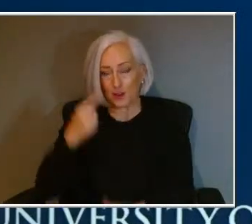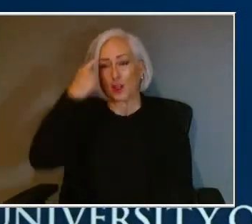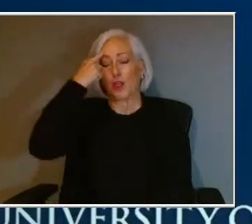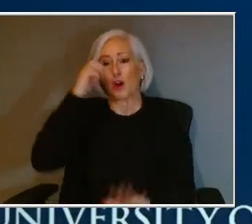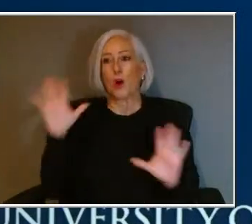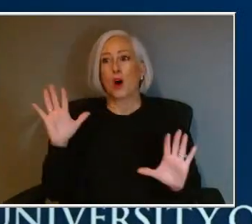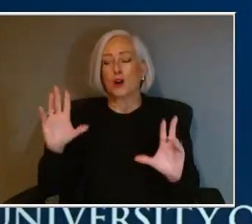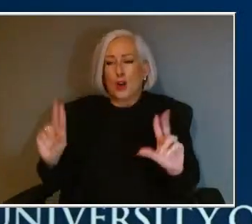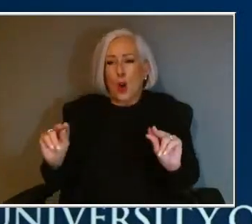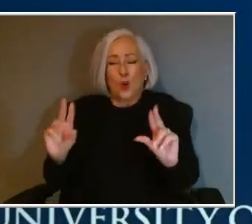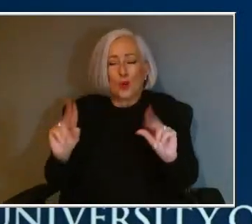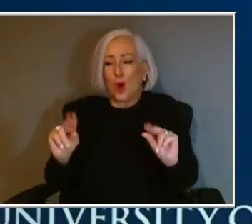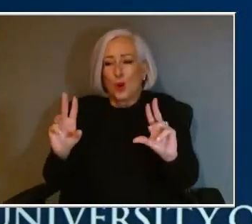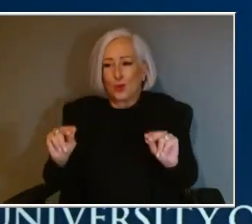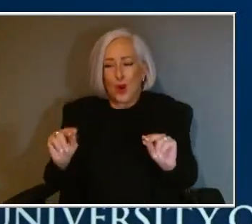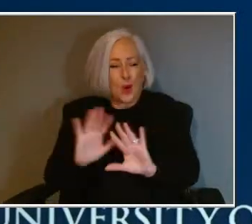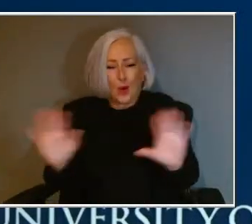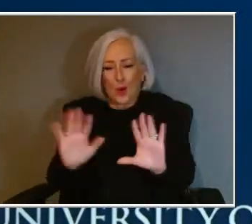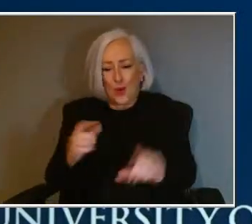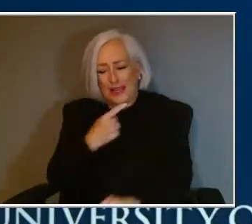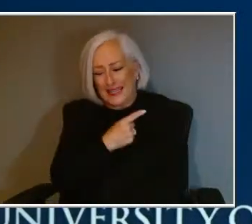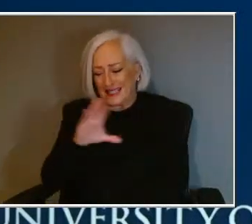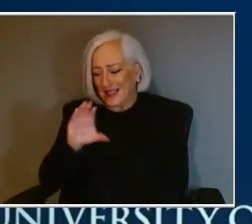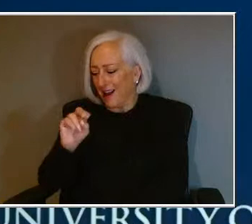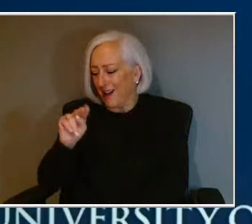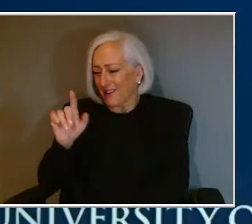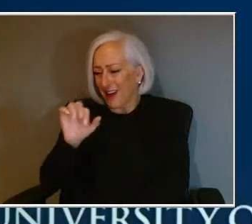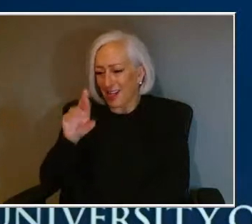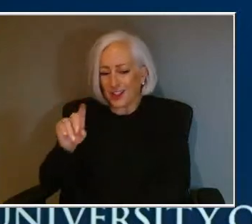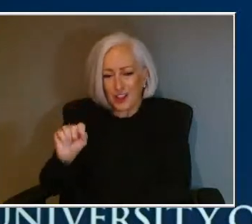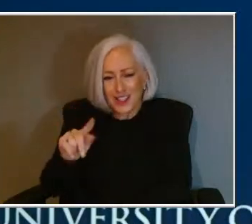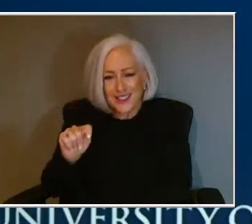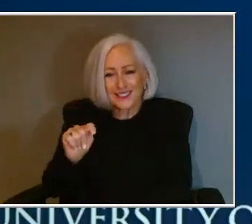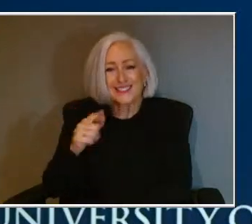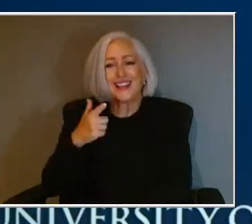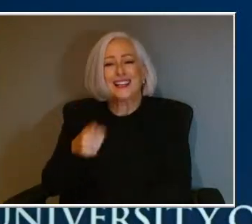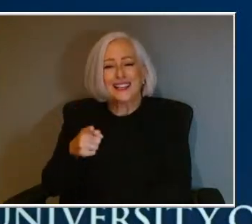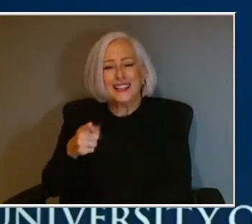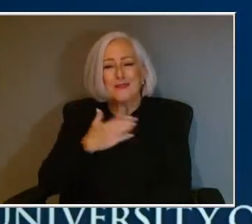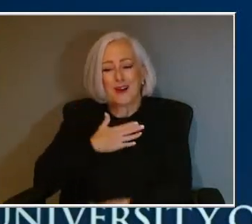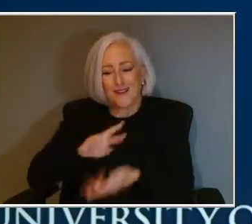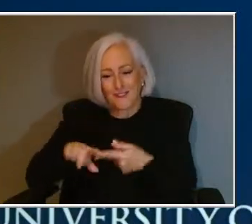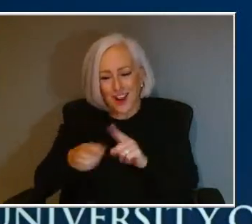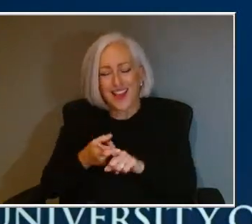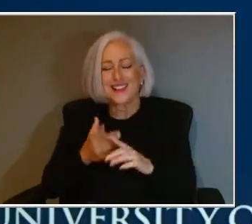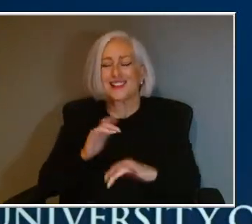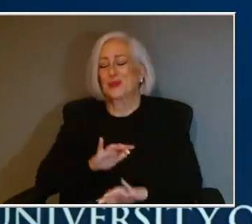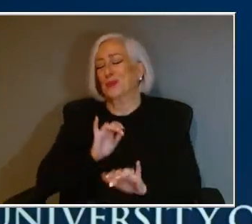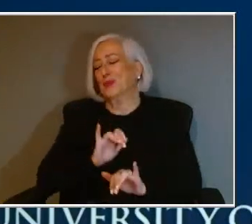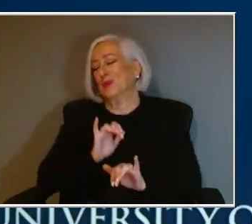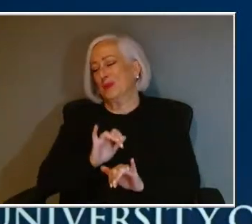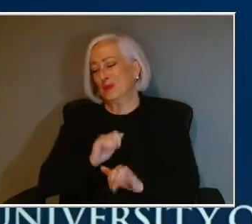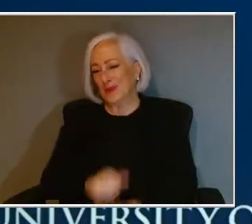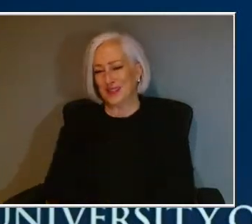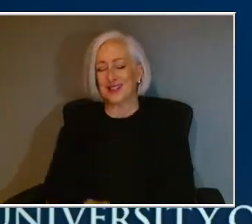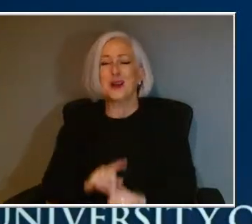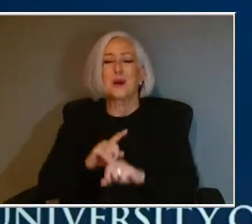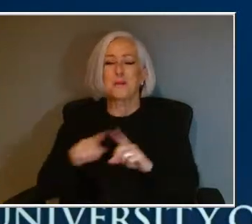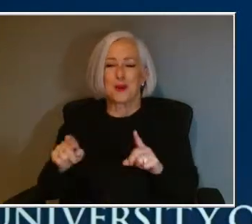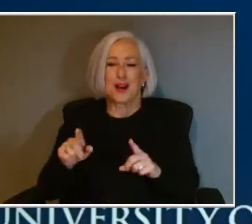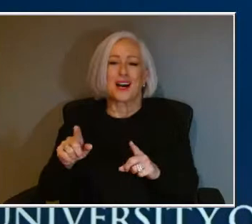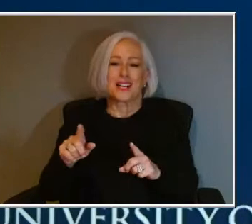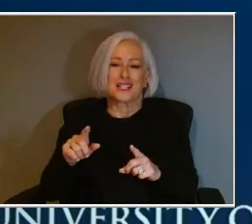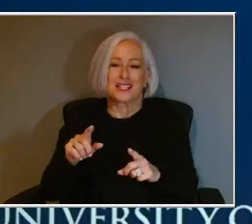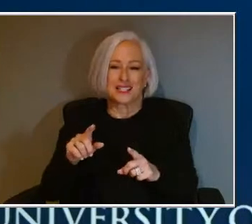no, he's an oncologist. He's my friend. Right. But, yes, but then in the evening